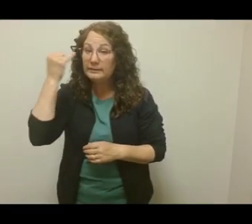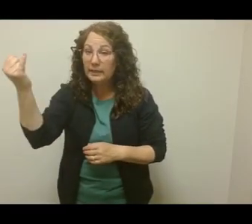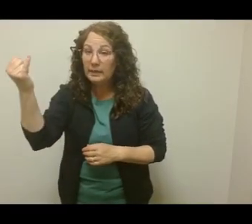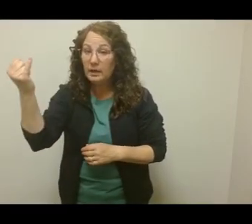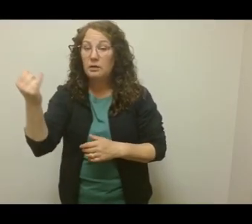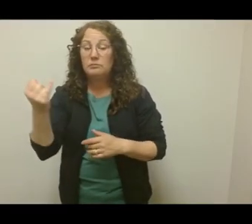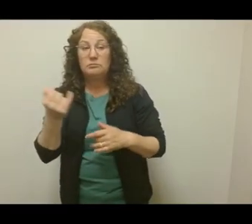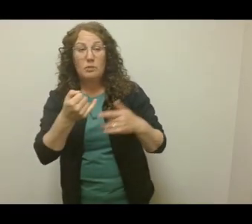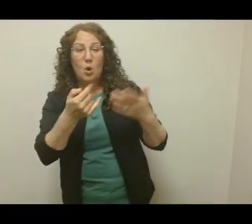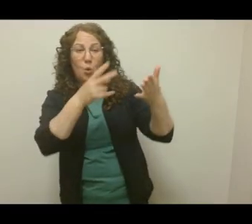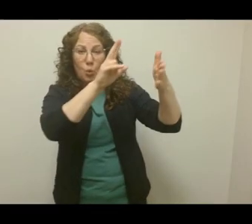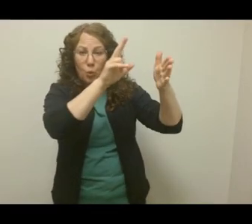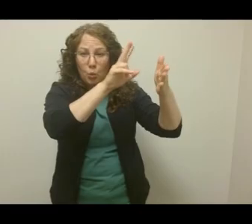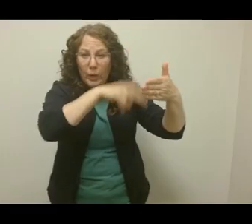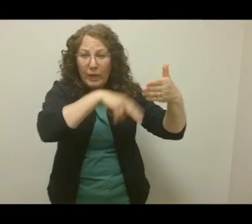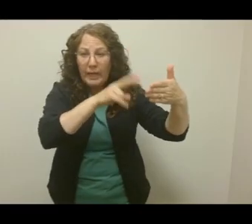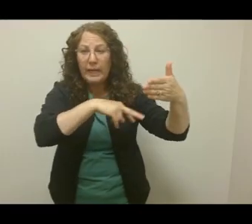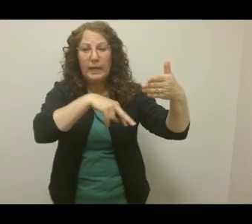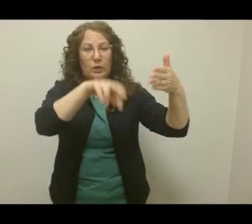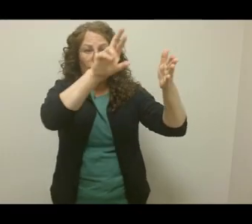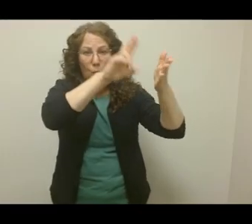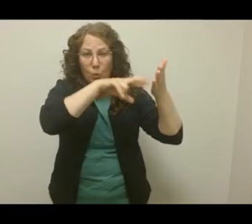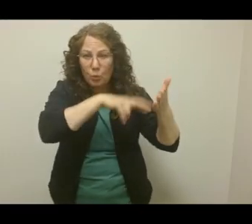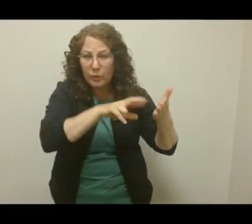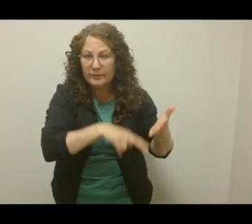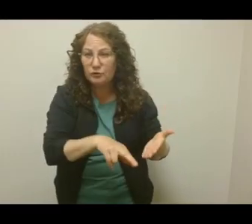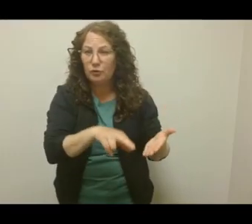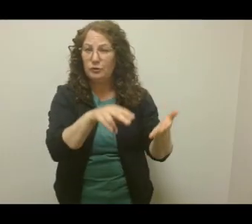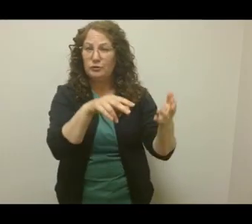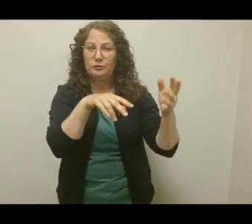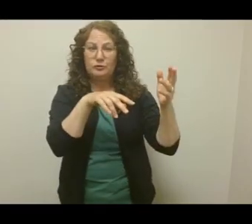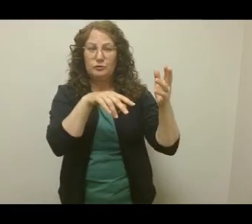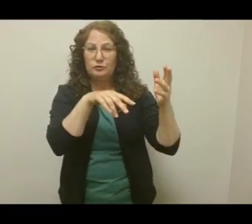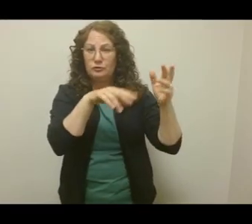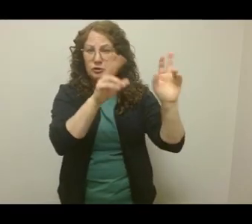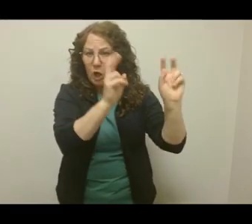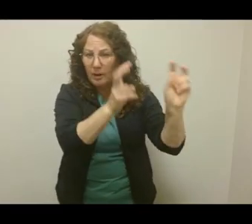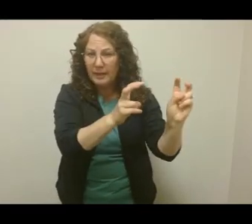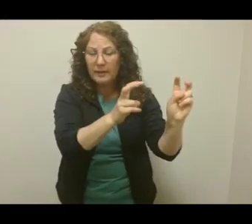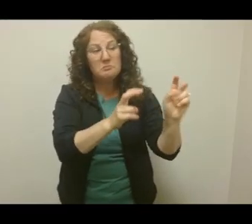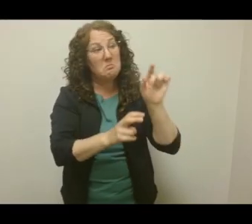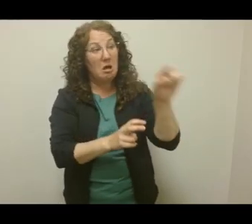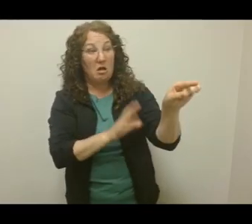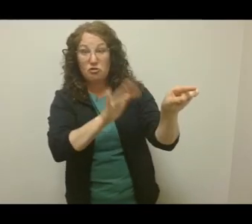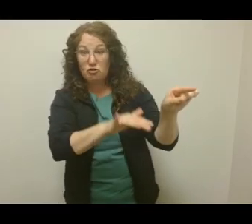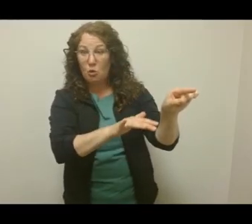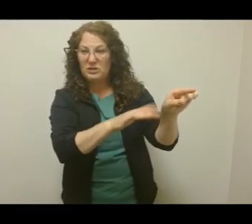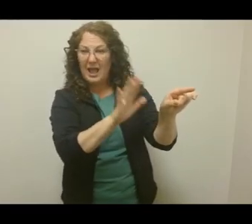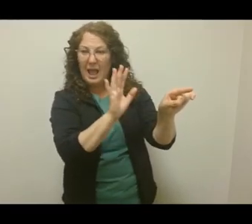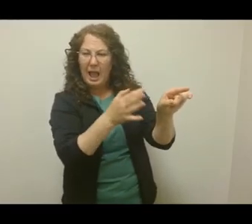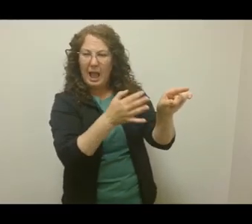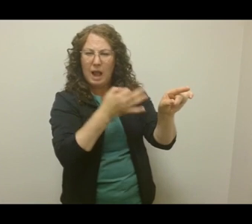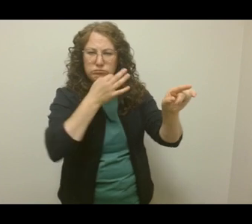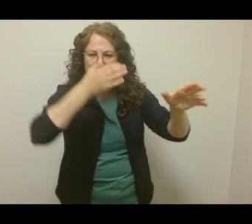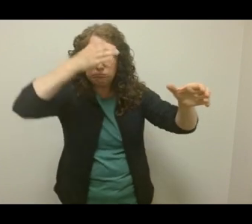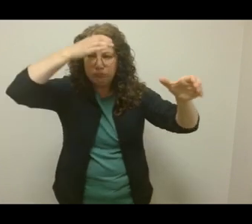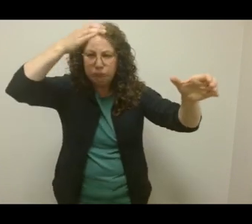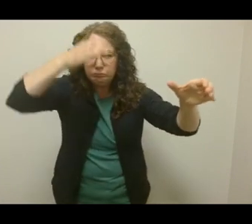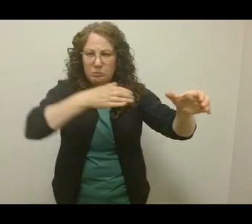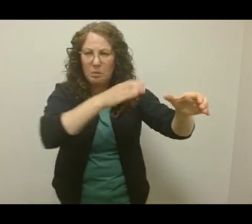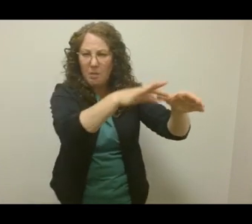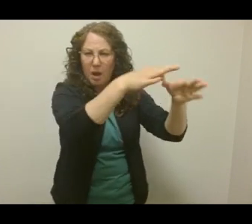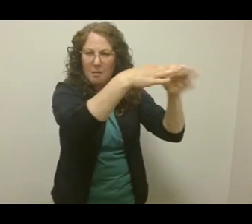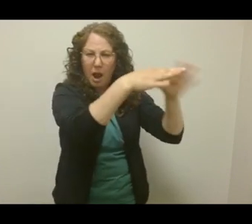out and read and research about the topic you are writing about, and then use those experts' details and